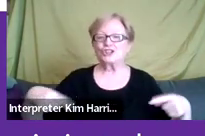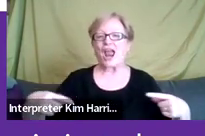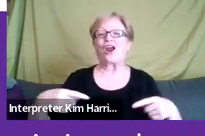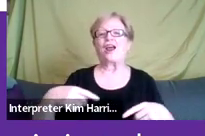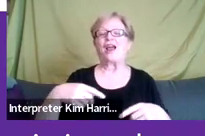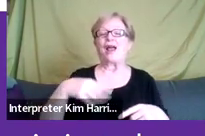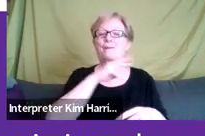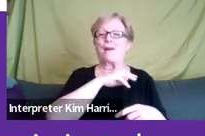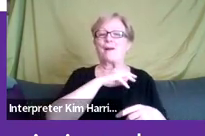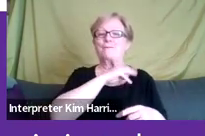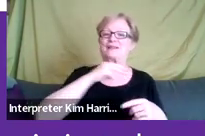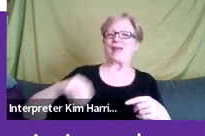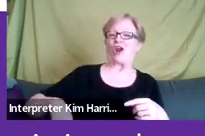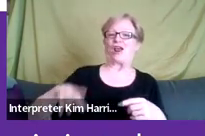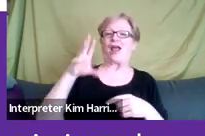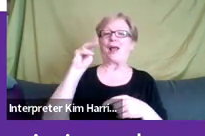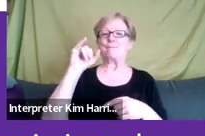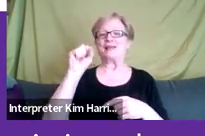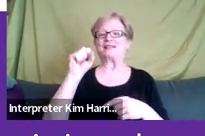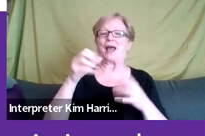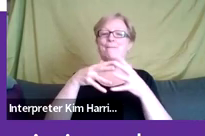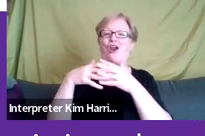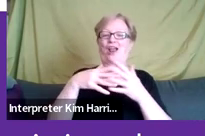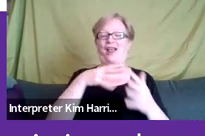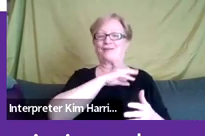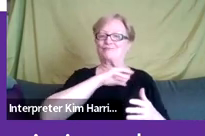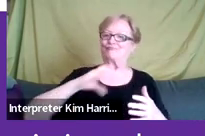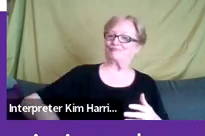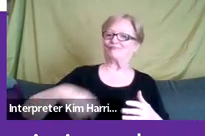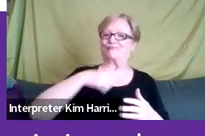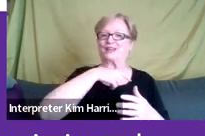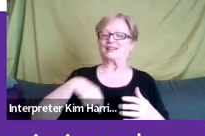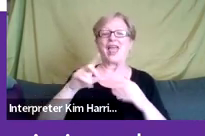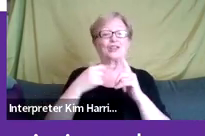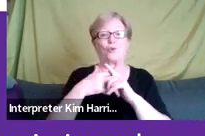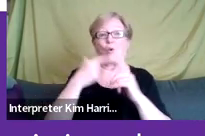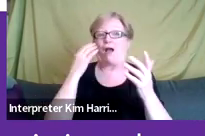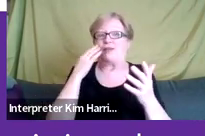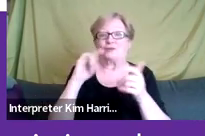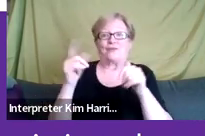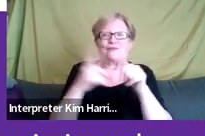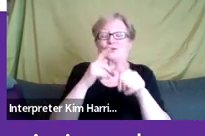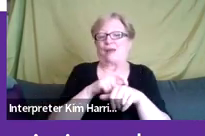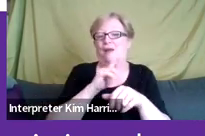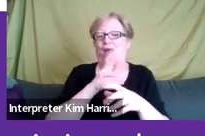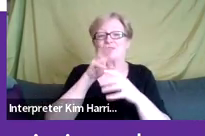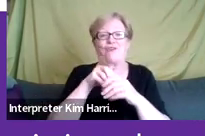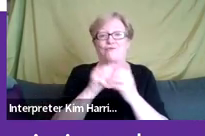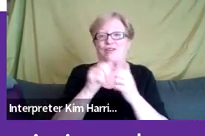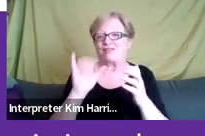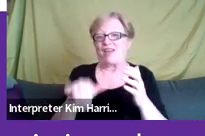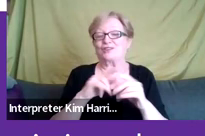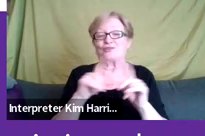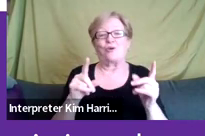the open the doors for me, because that was the first time that I even met women